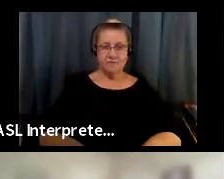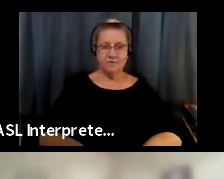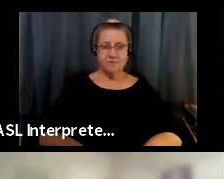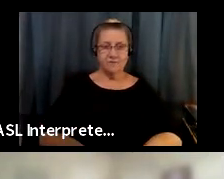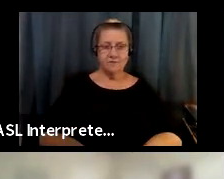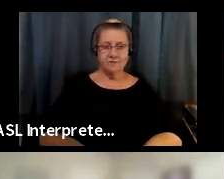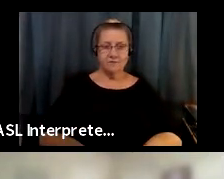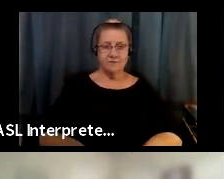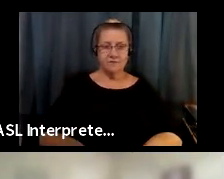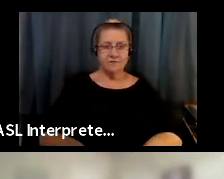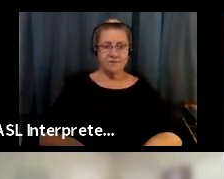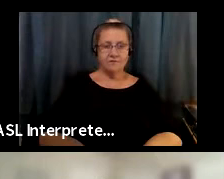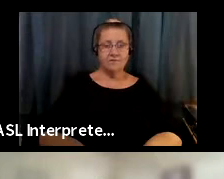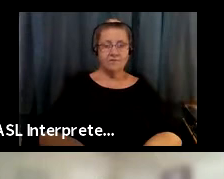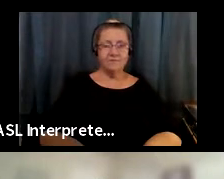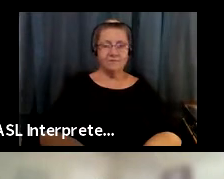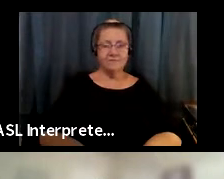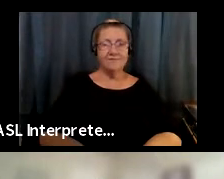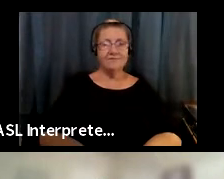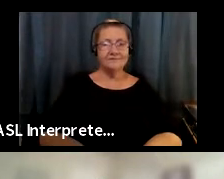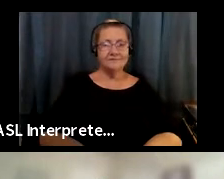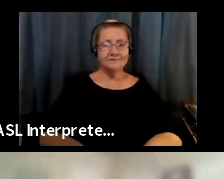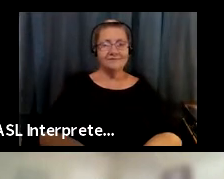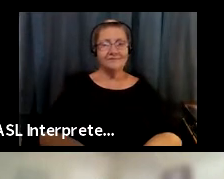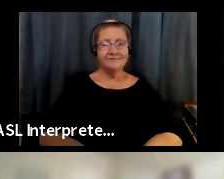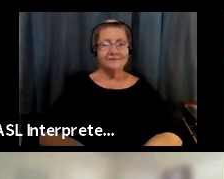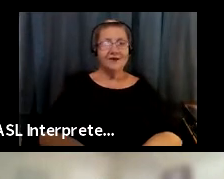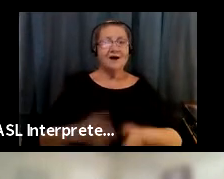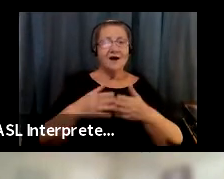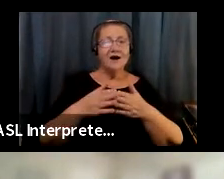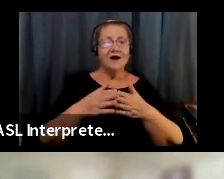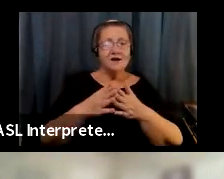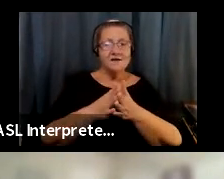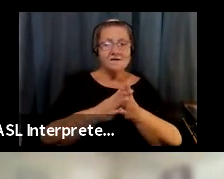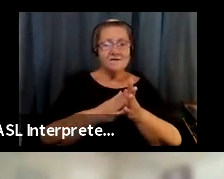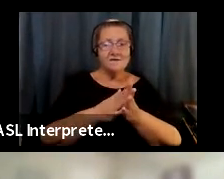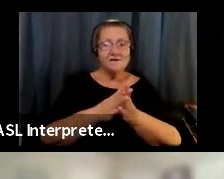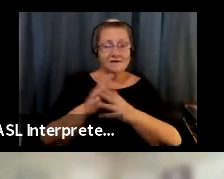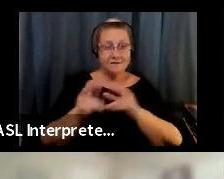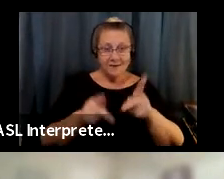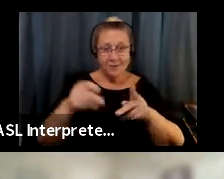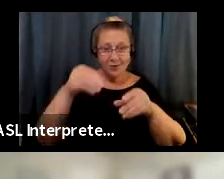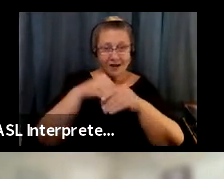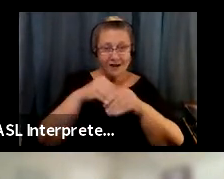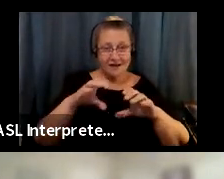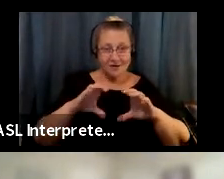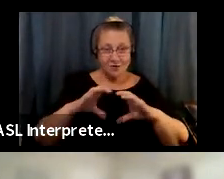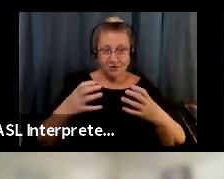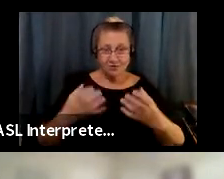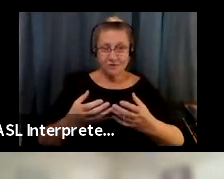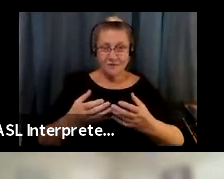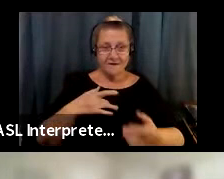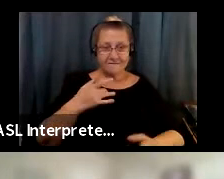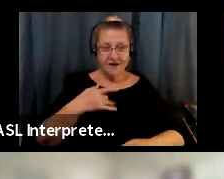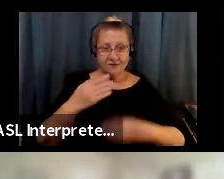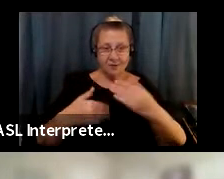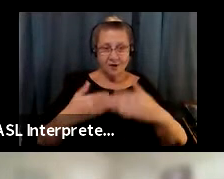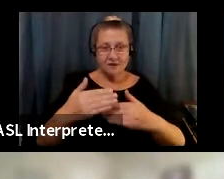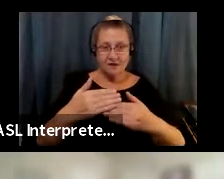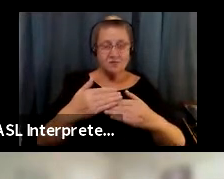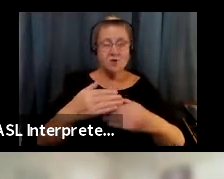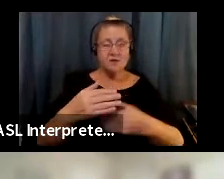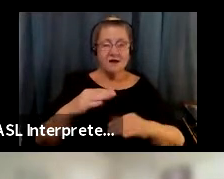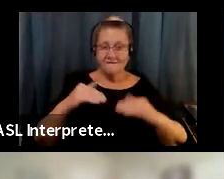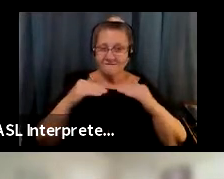Just make sure I can unmute there, sorry. Overall, the folks in our sector felt that the process was fair and inclusive.